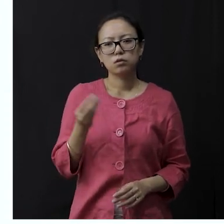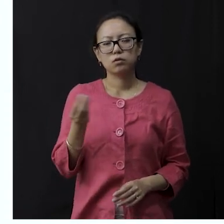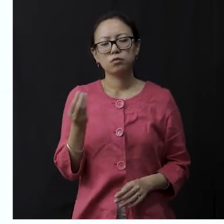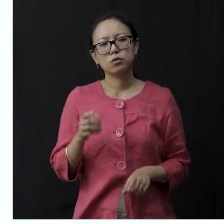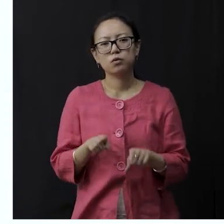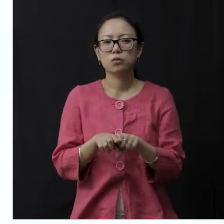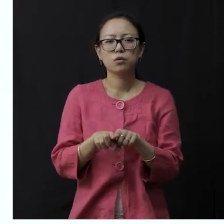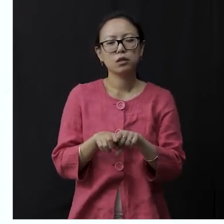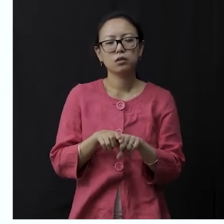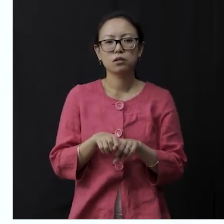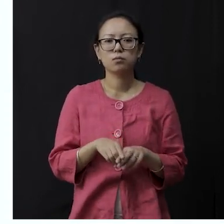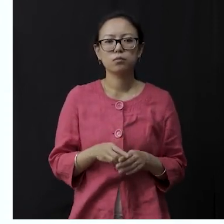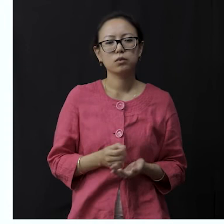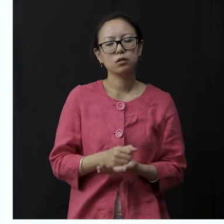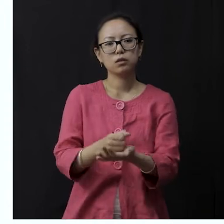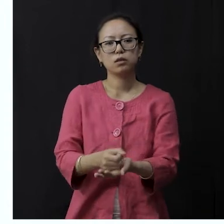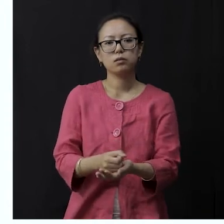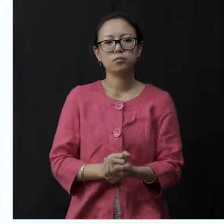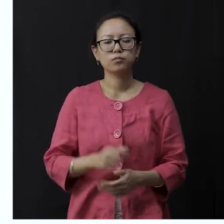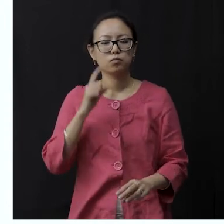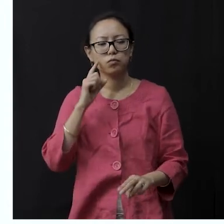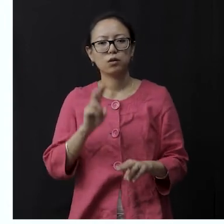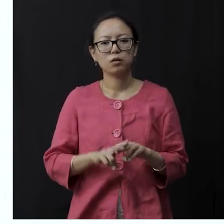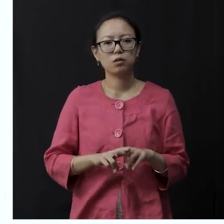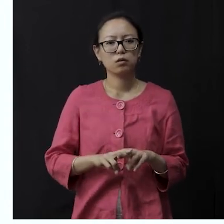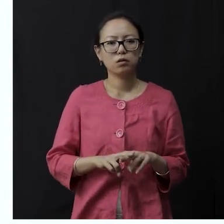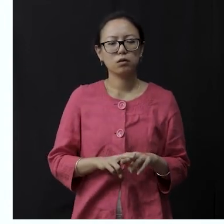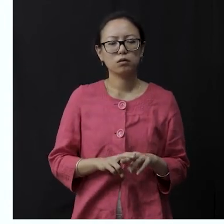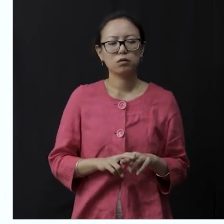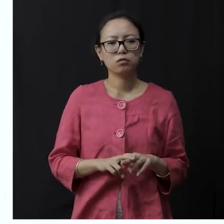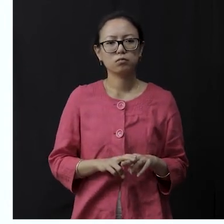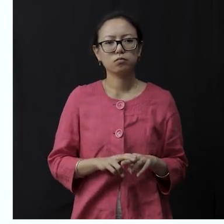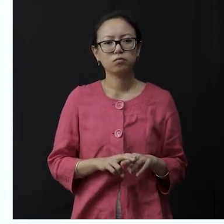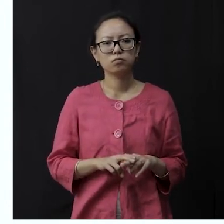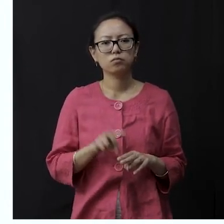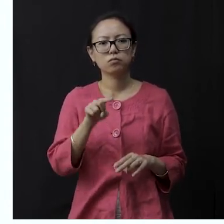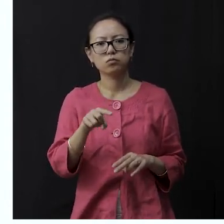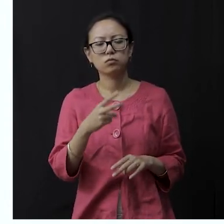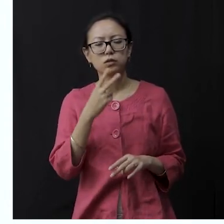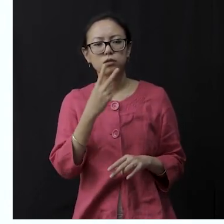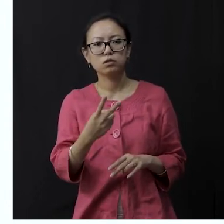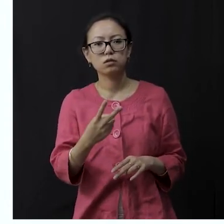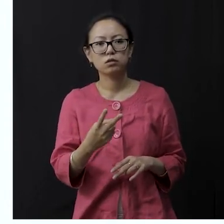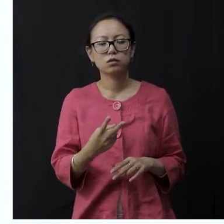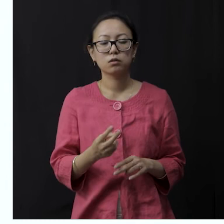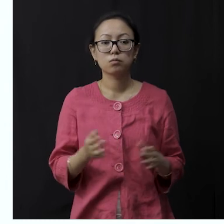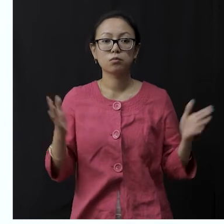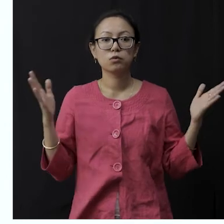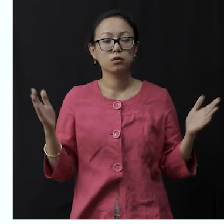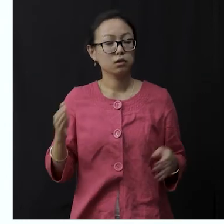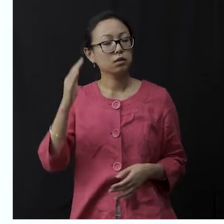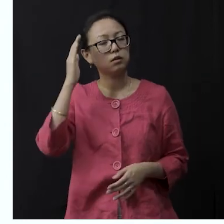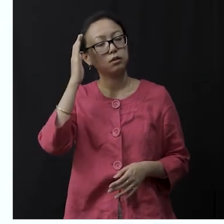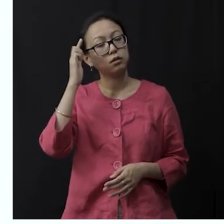that we come across at night. So students, can you mention more things that you see at night? Can you find out